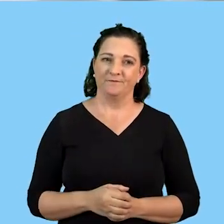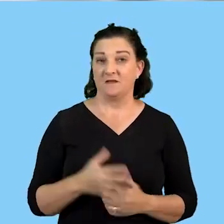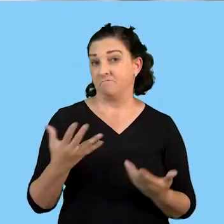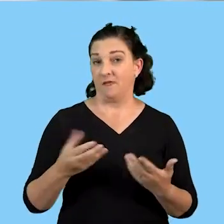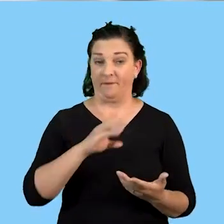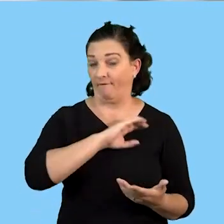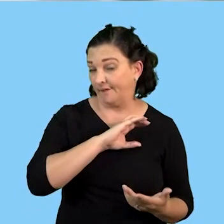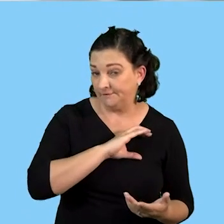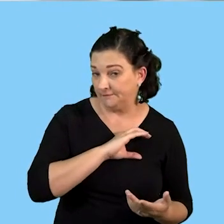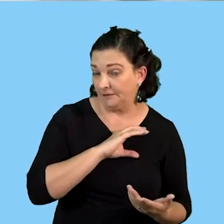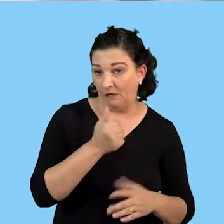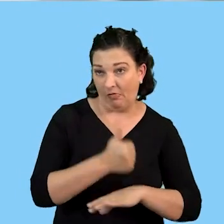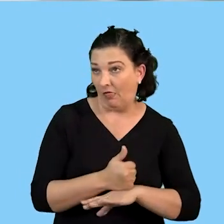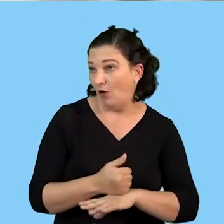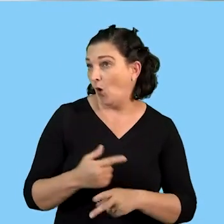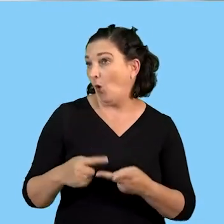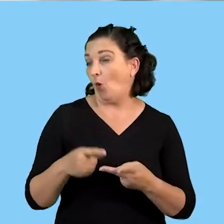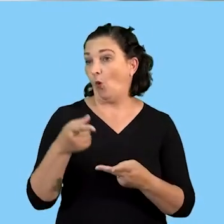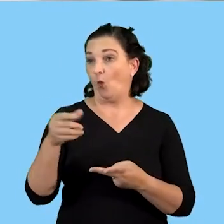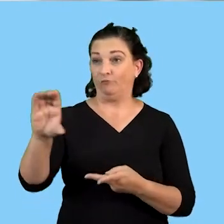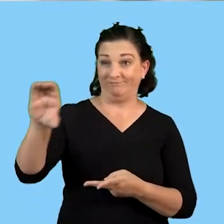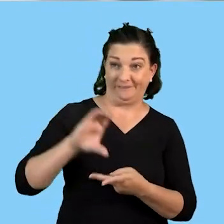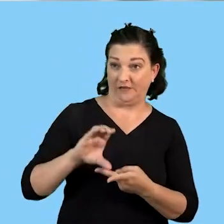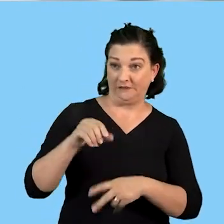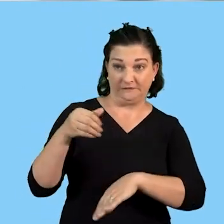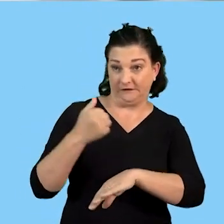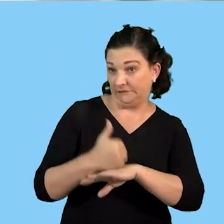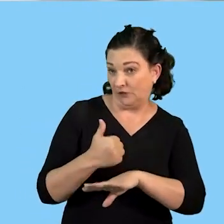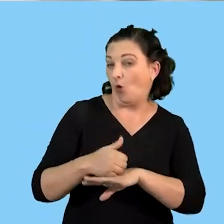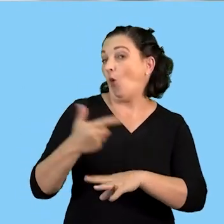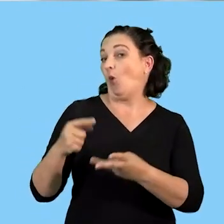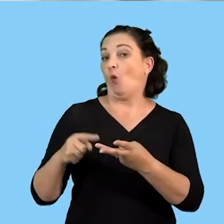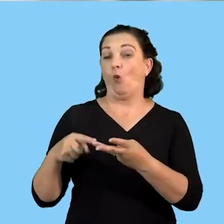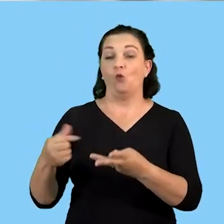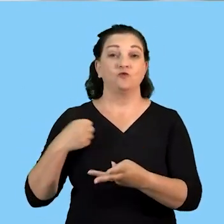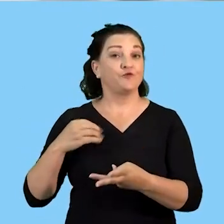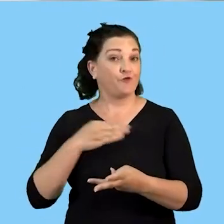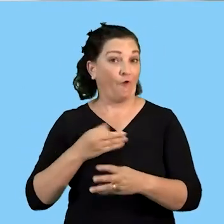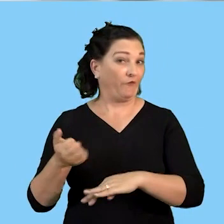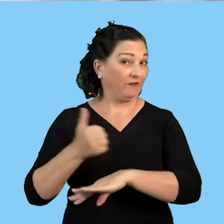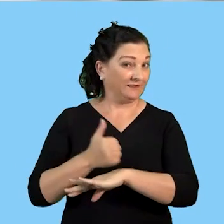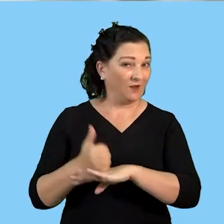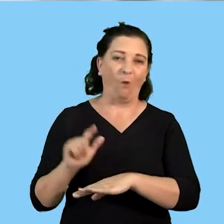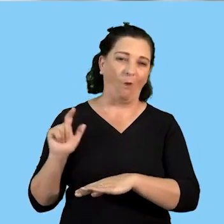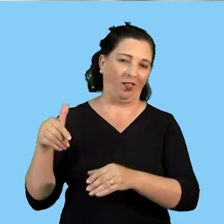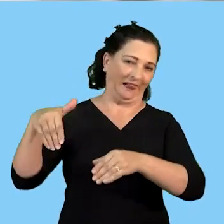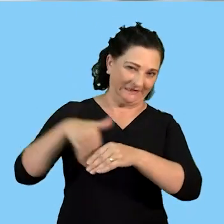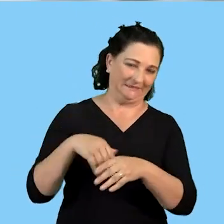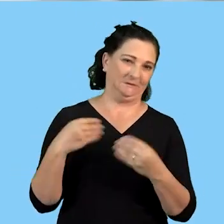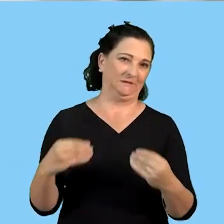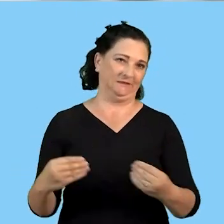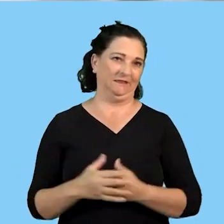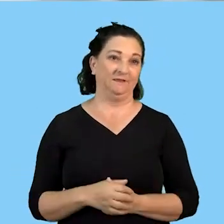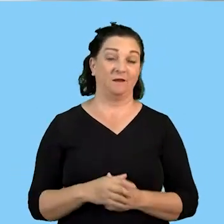we are starting to various stakeholders, be it our customers, be it our investors, be it even the staff as